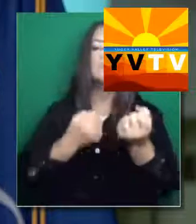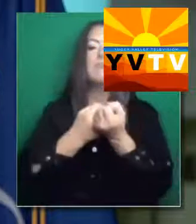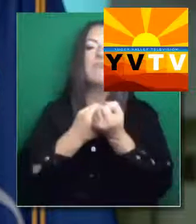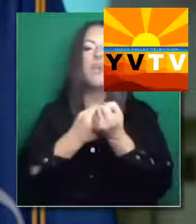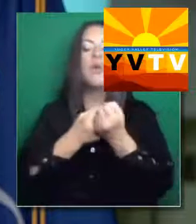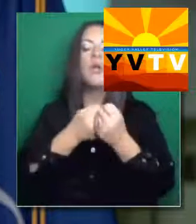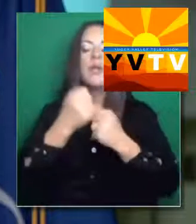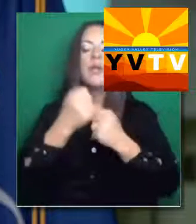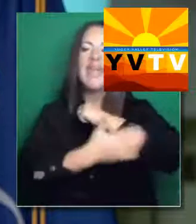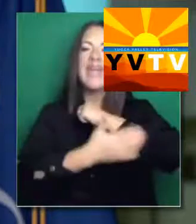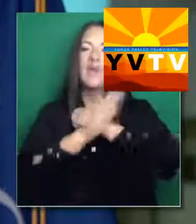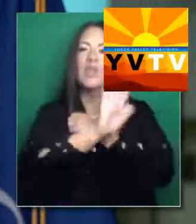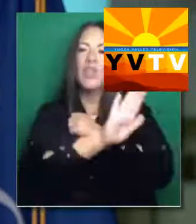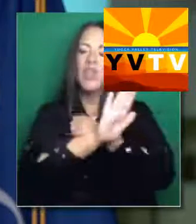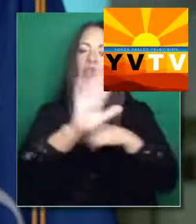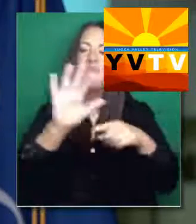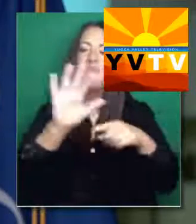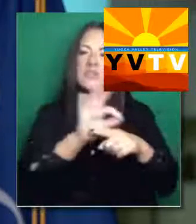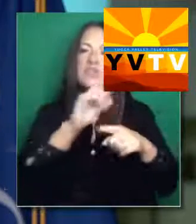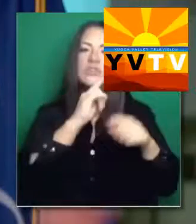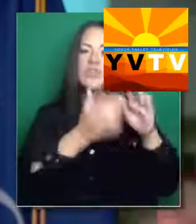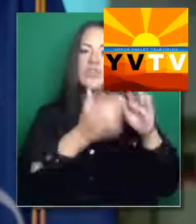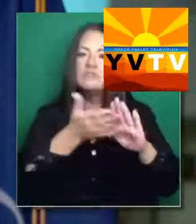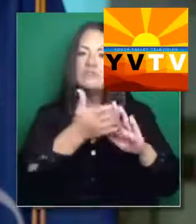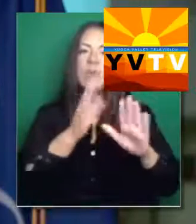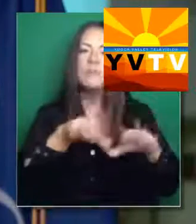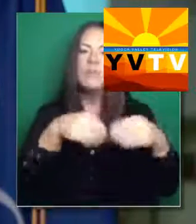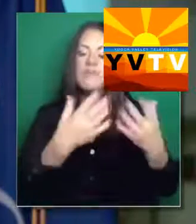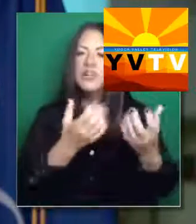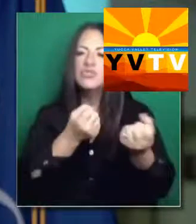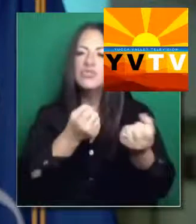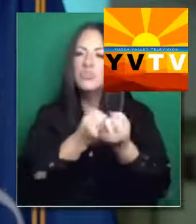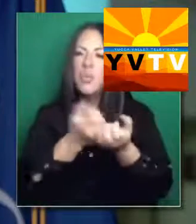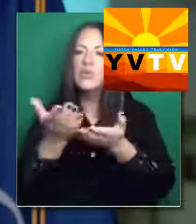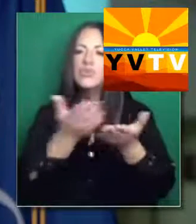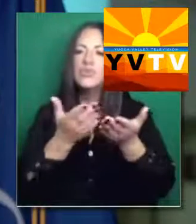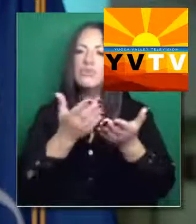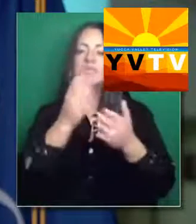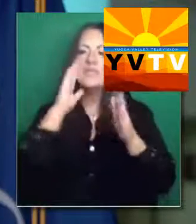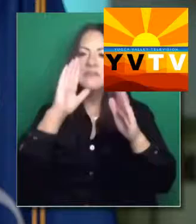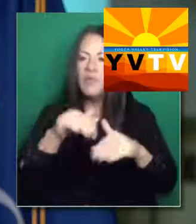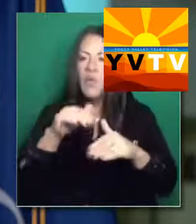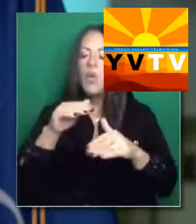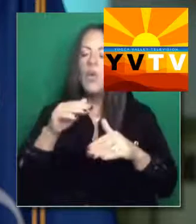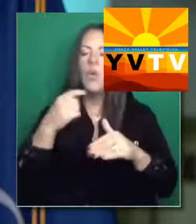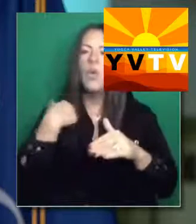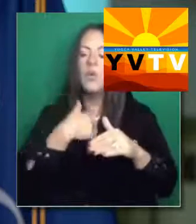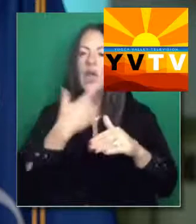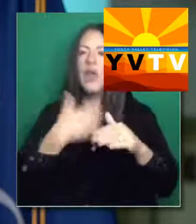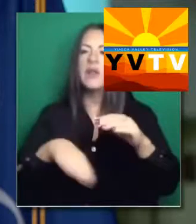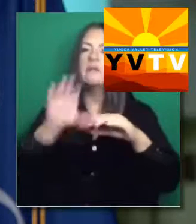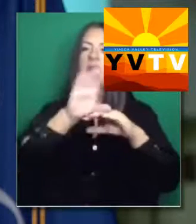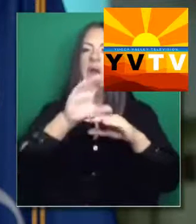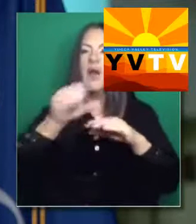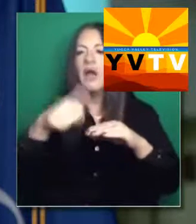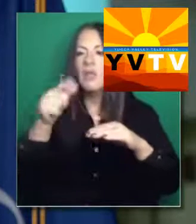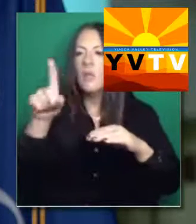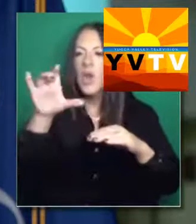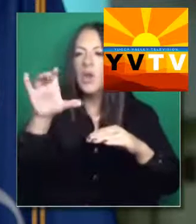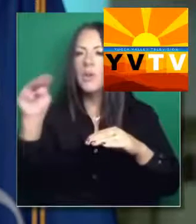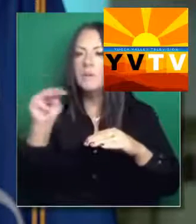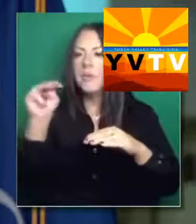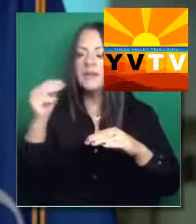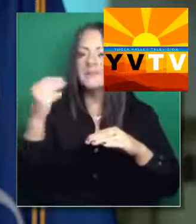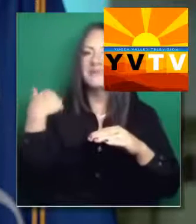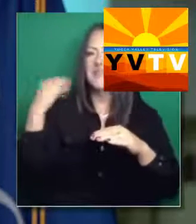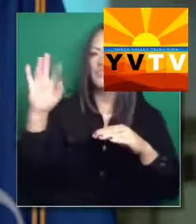efforts to provide some support services on top of the 100+ million we had provided in the July budget.